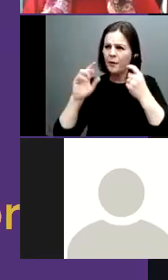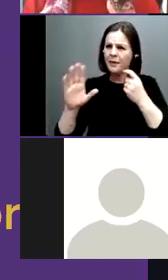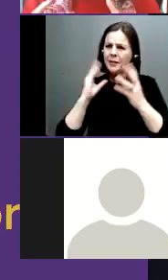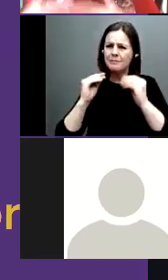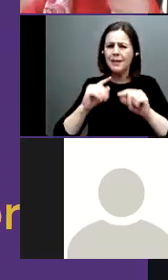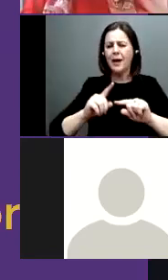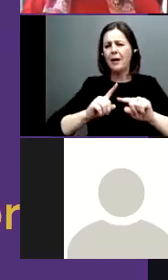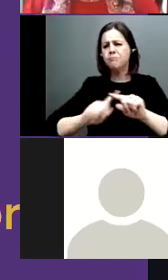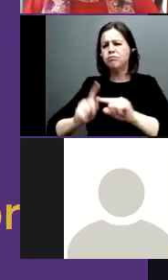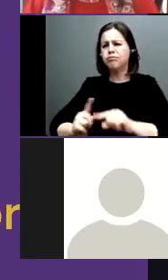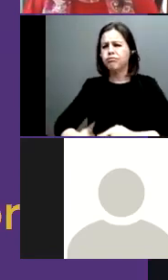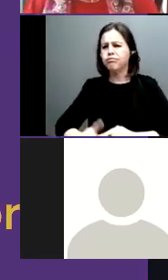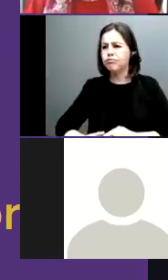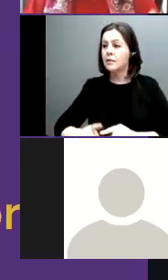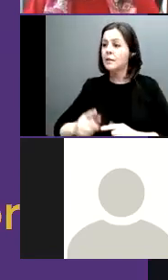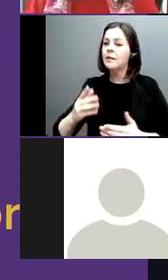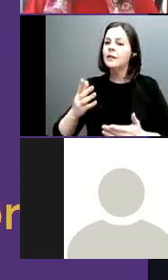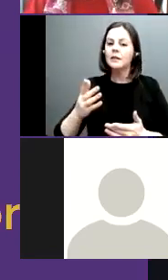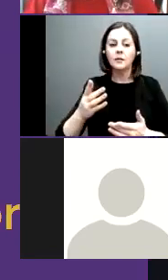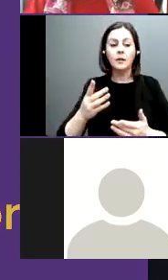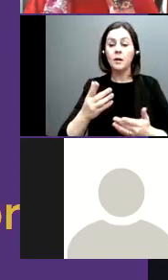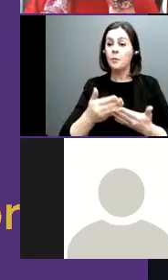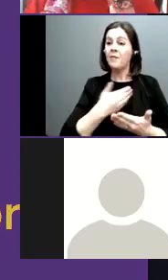about pictures that we hang,